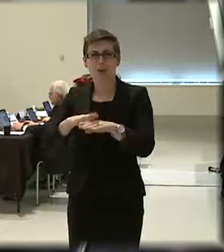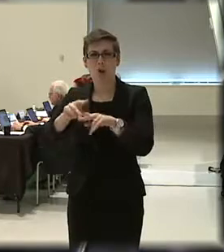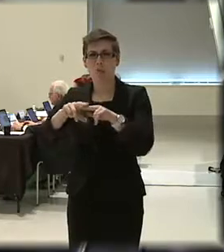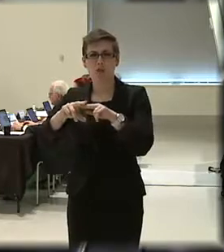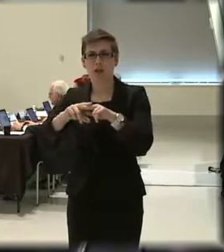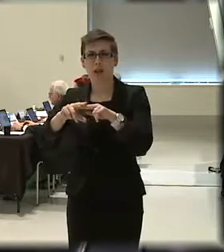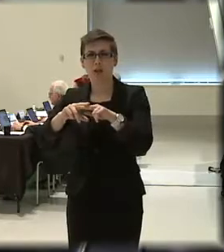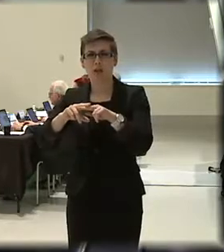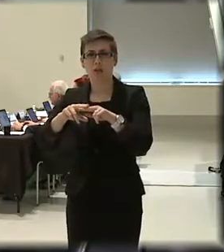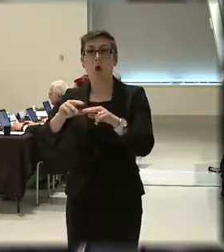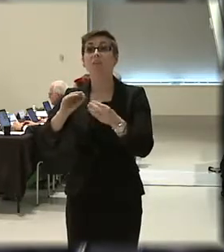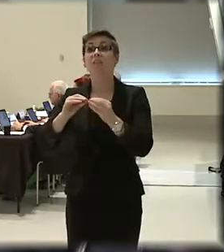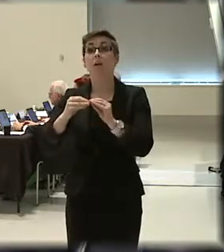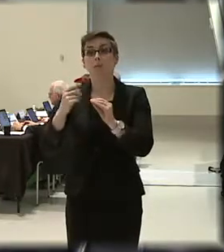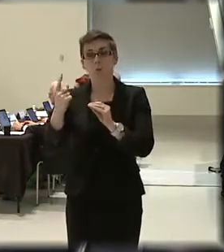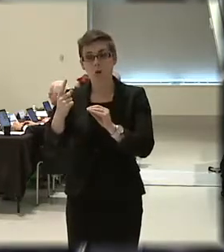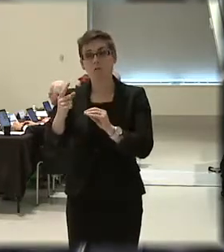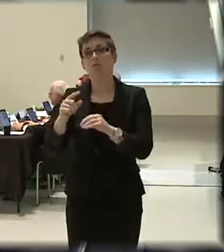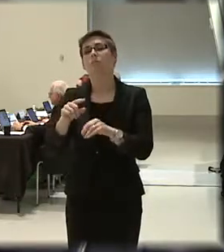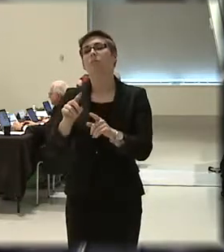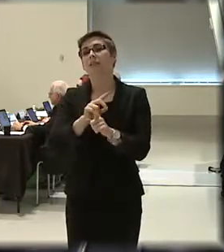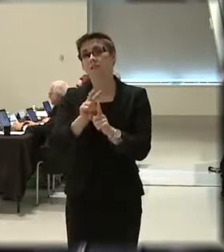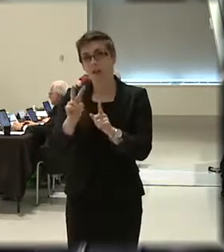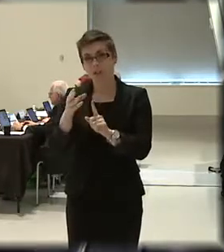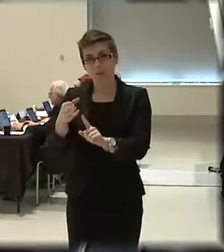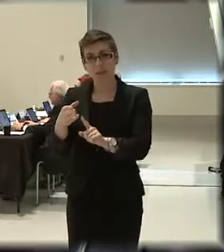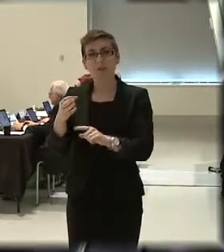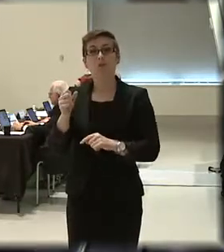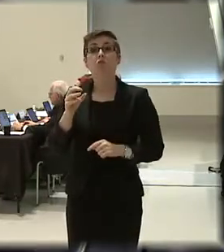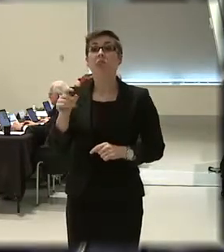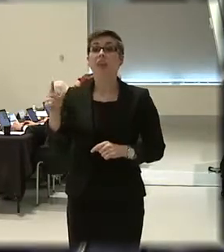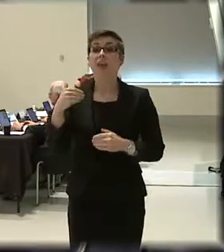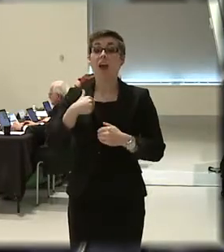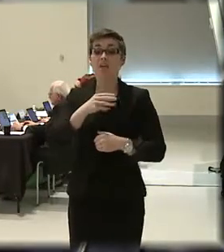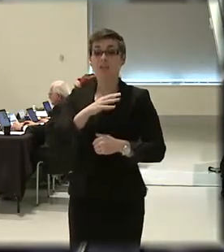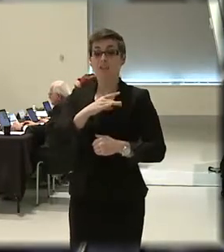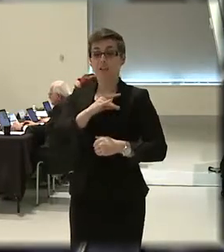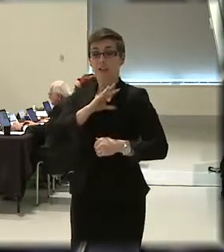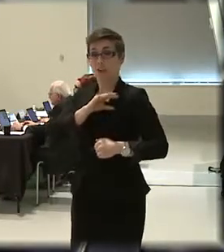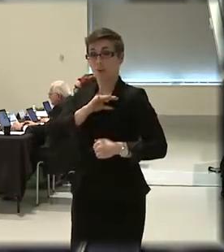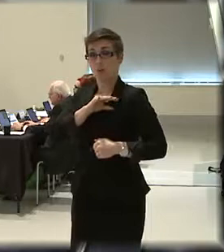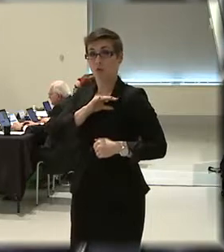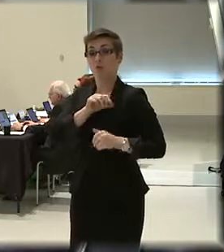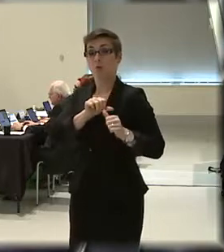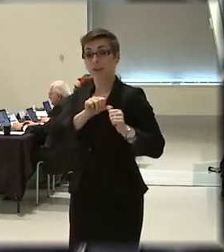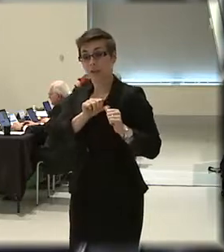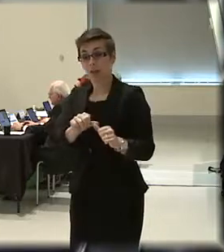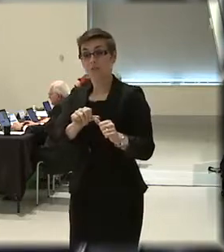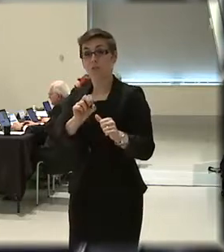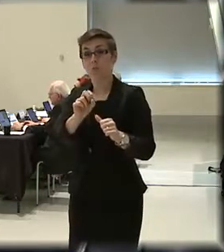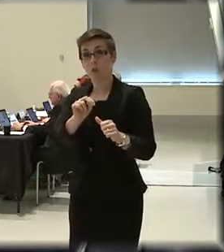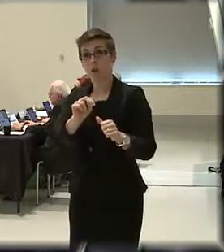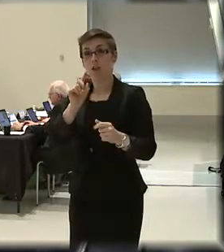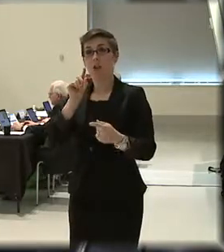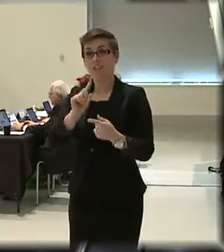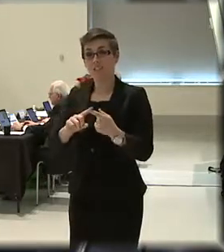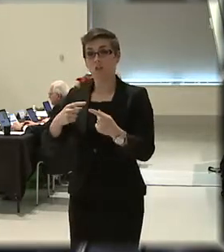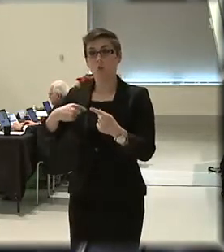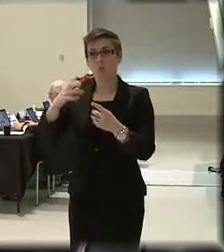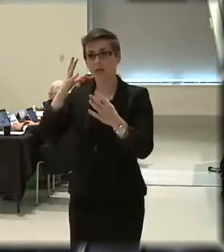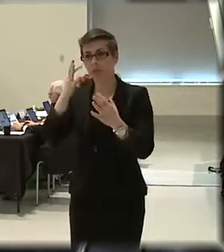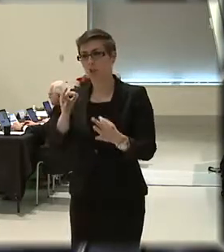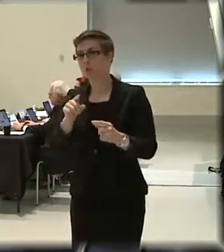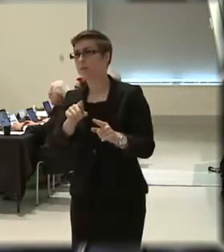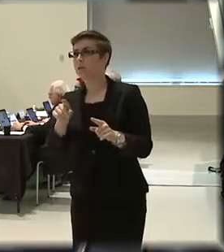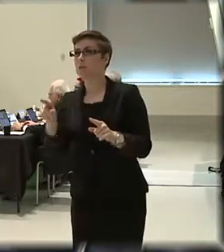system. And we do leave the cameras running until we determine who is the aggressor, if we're going to make